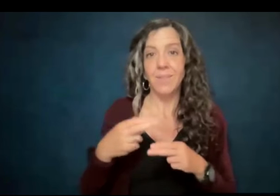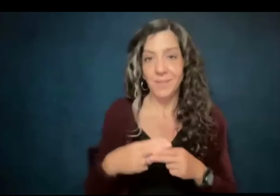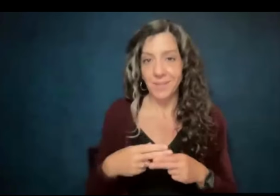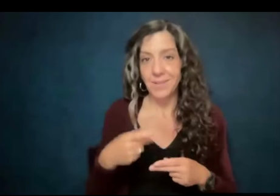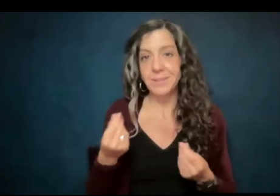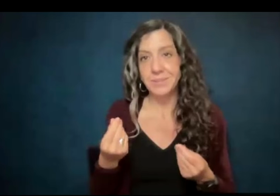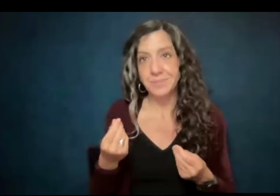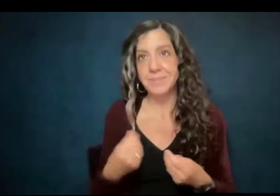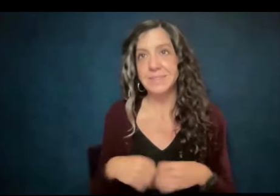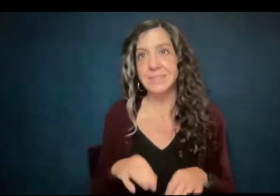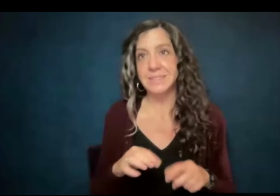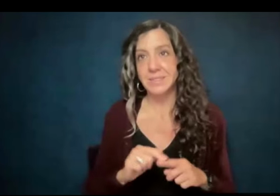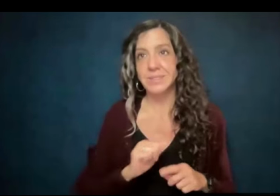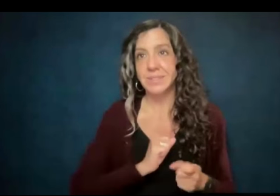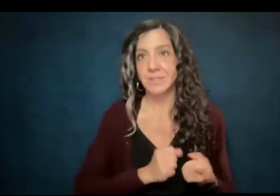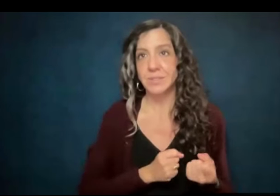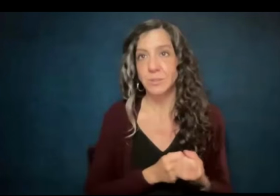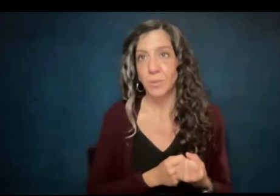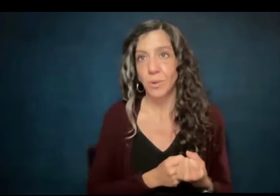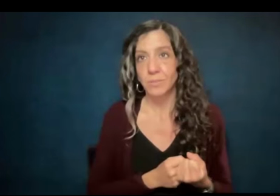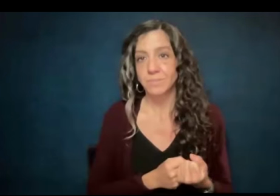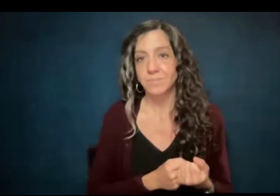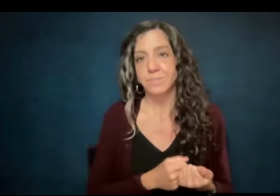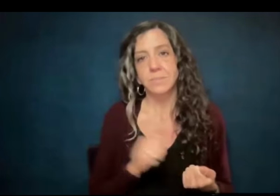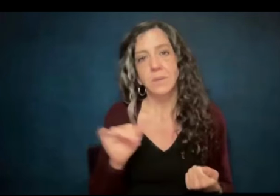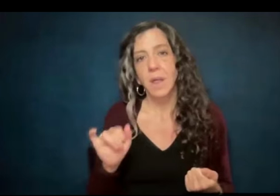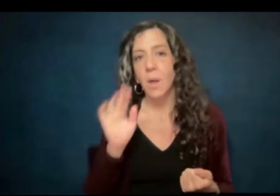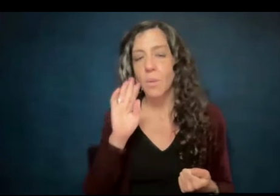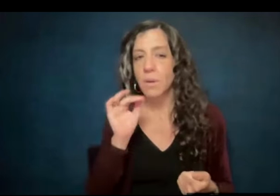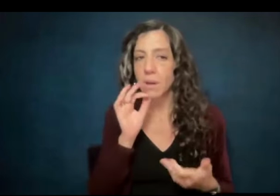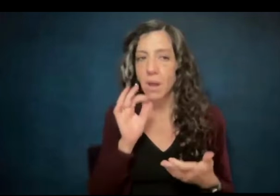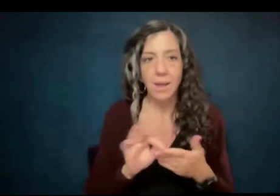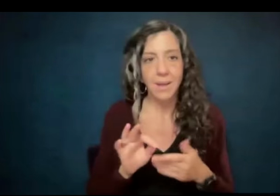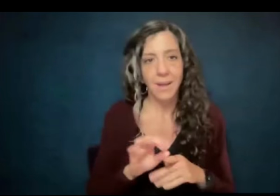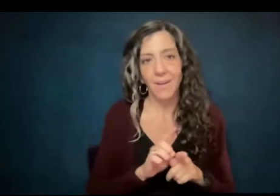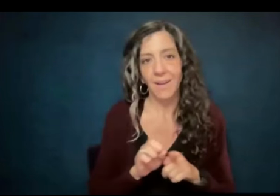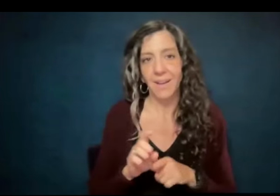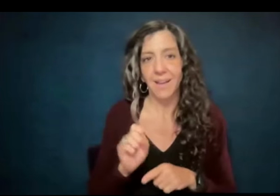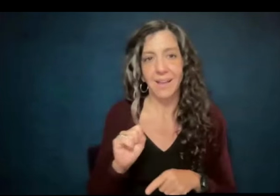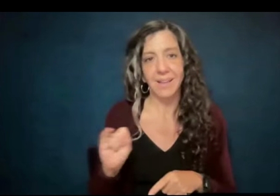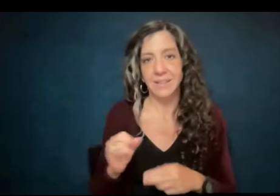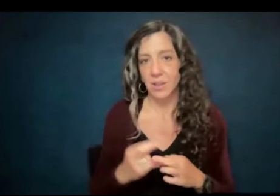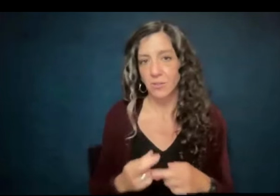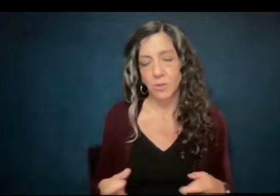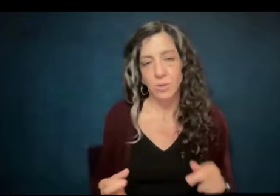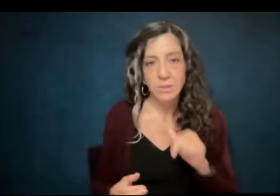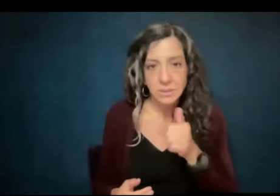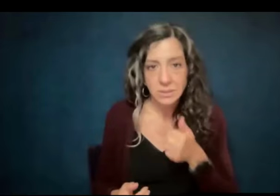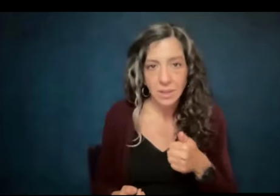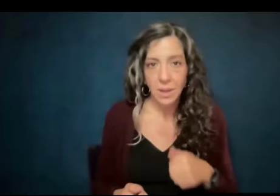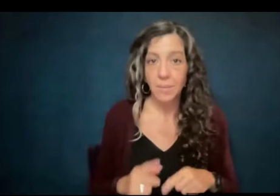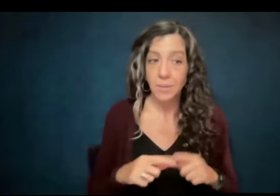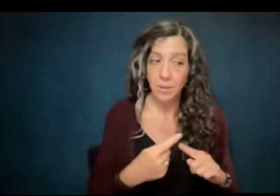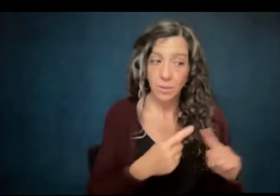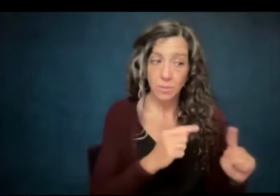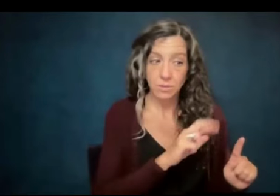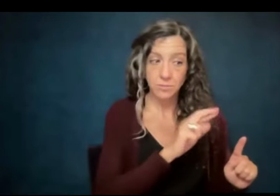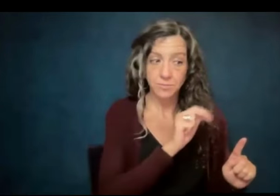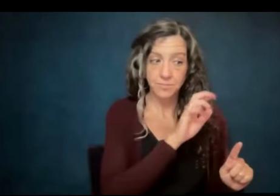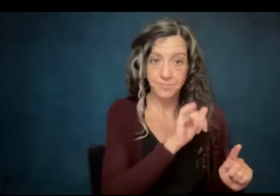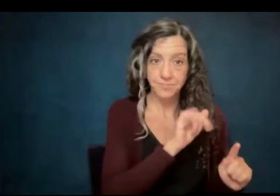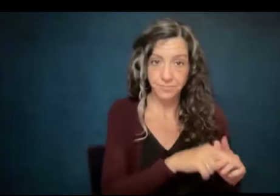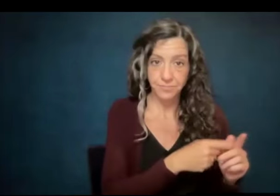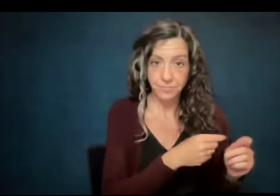to self-support, so it's not going to count as an SSI resource. And when Tracy starts selling the